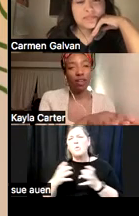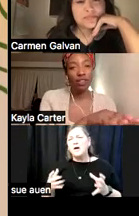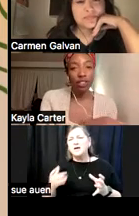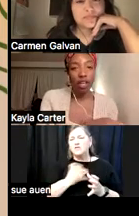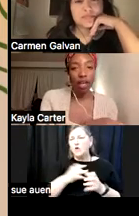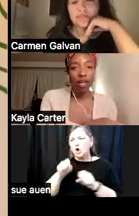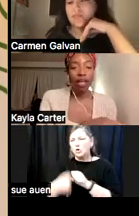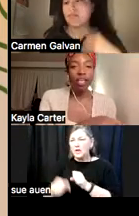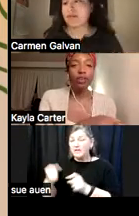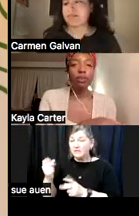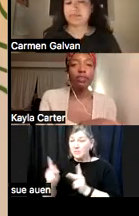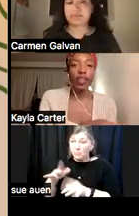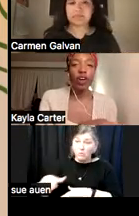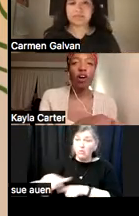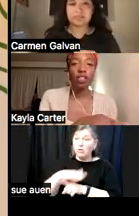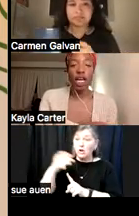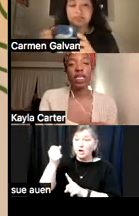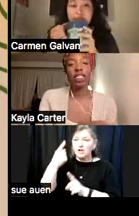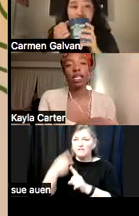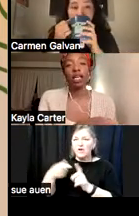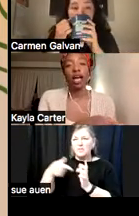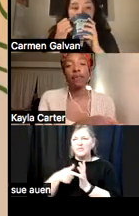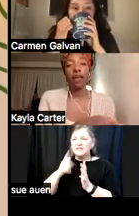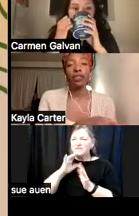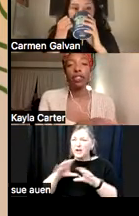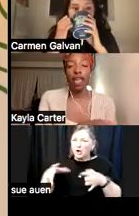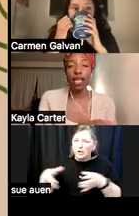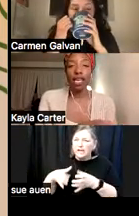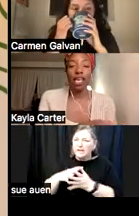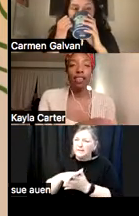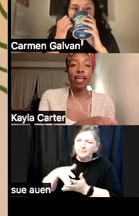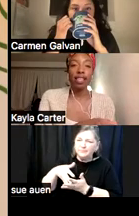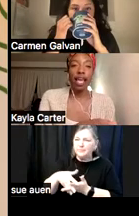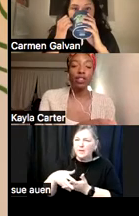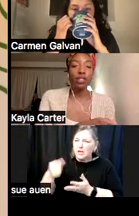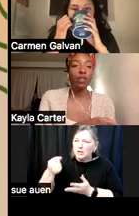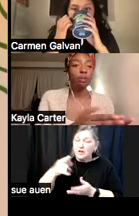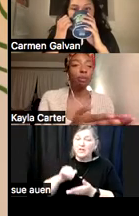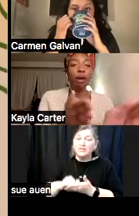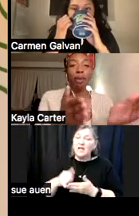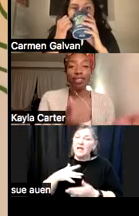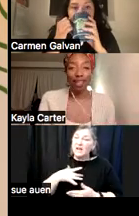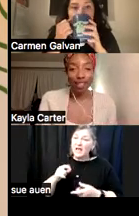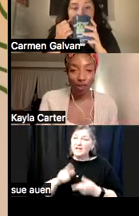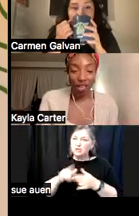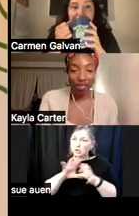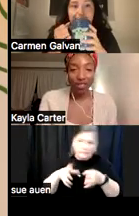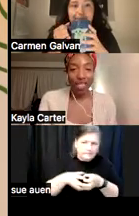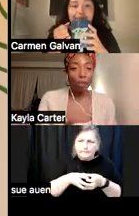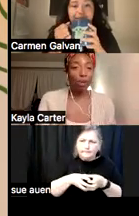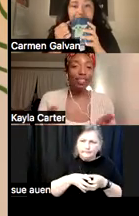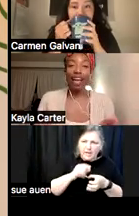grief is understood is from this very colonized understanding that likes to compartmentalize